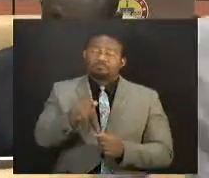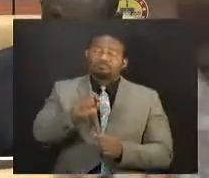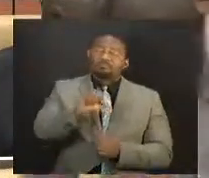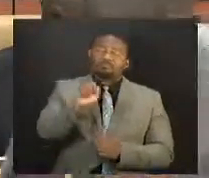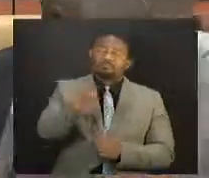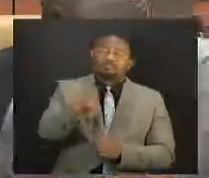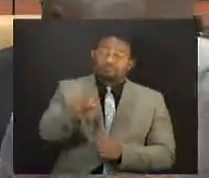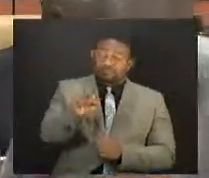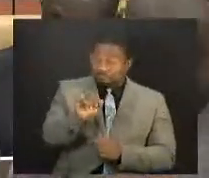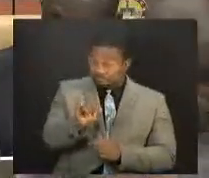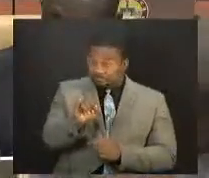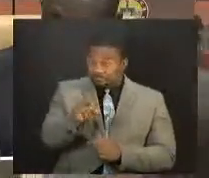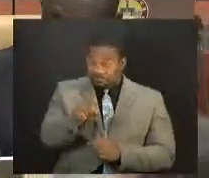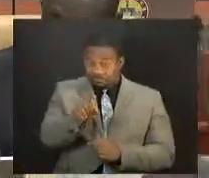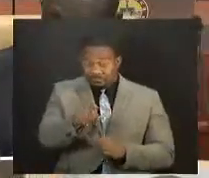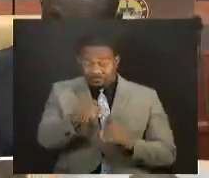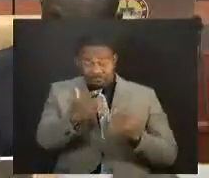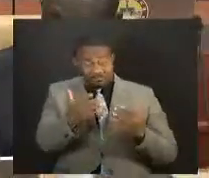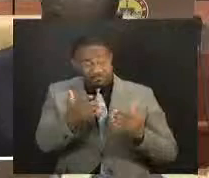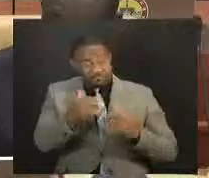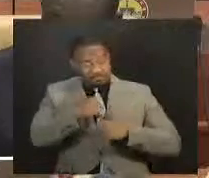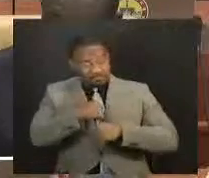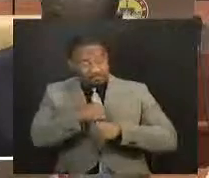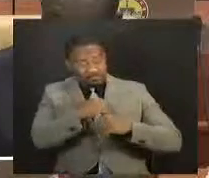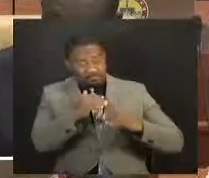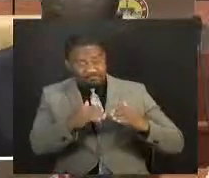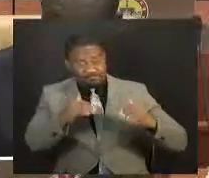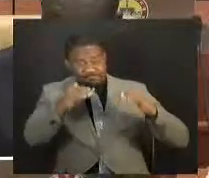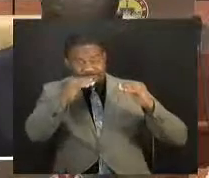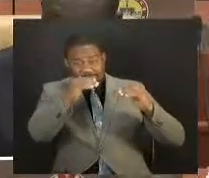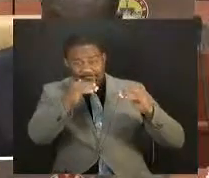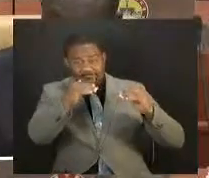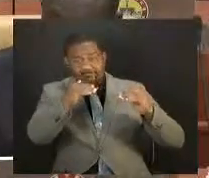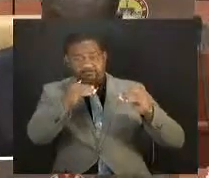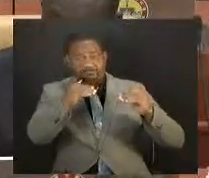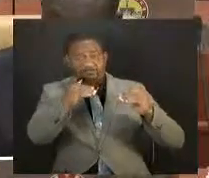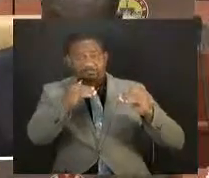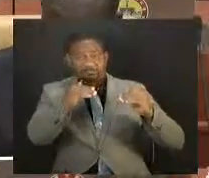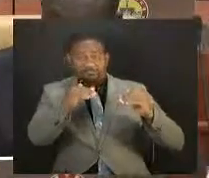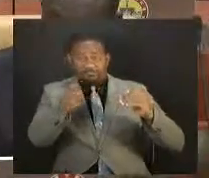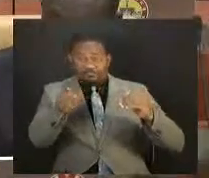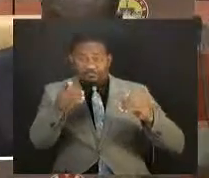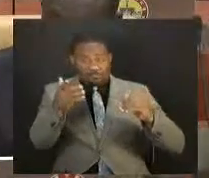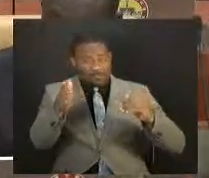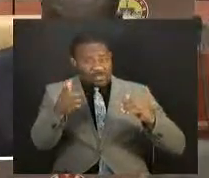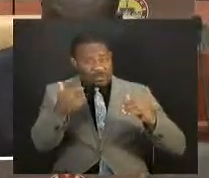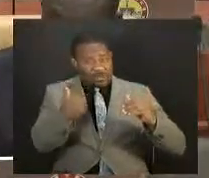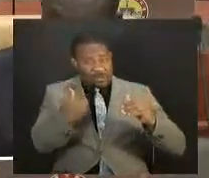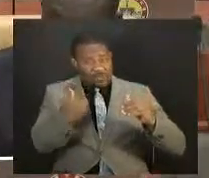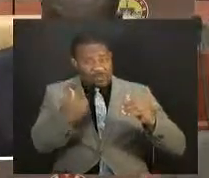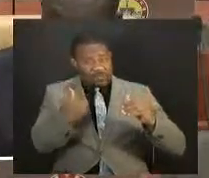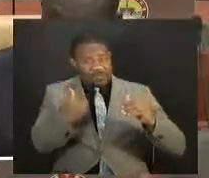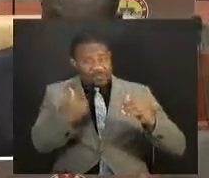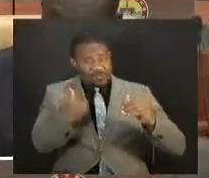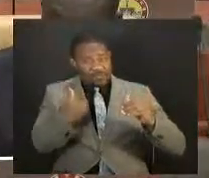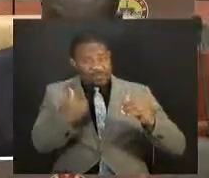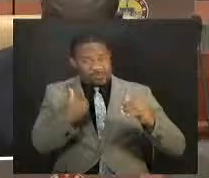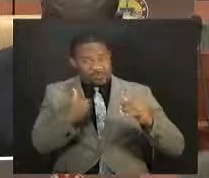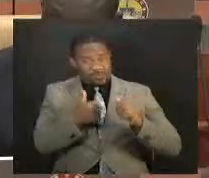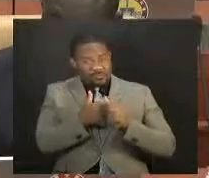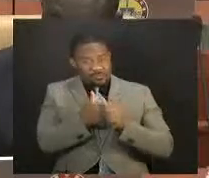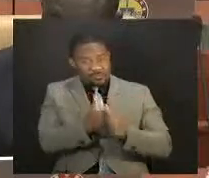to upgrade the security infrastructure as you already have to be compliant